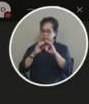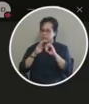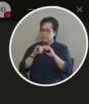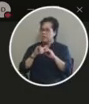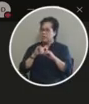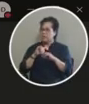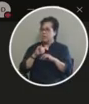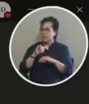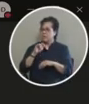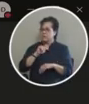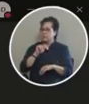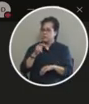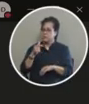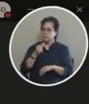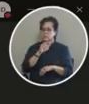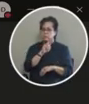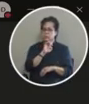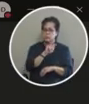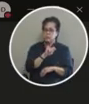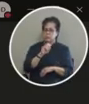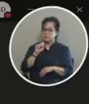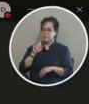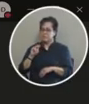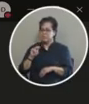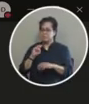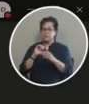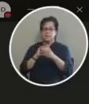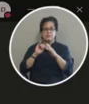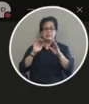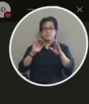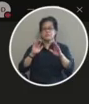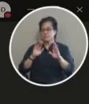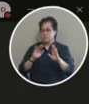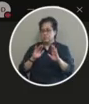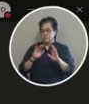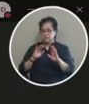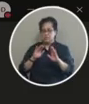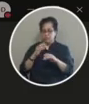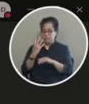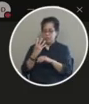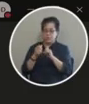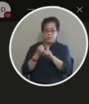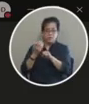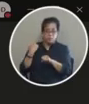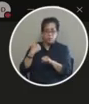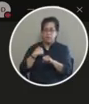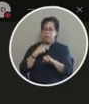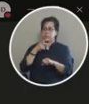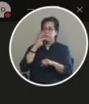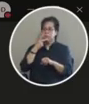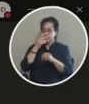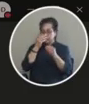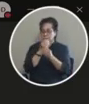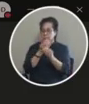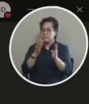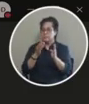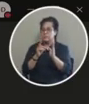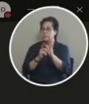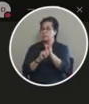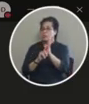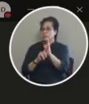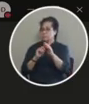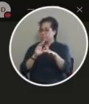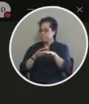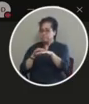Tommy Gonzalez, Robert Cortinas, and Sam Rodriguez is astounding. About 4 years ago, I began to publicly sound the alarm at City